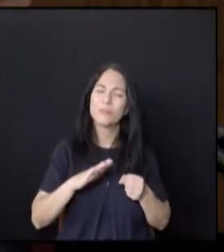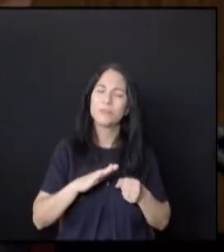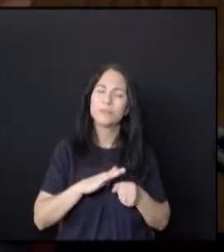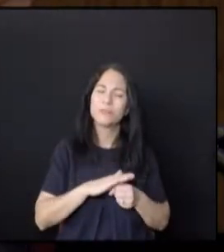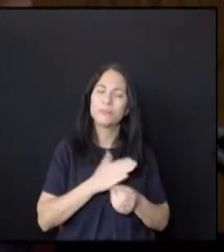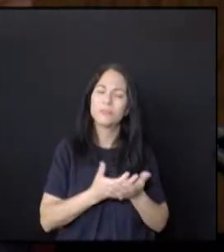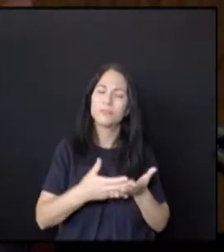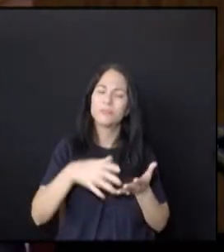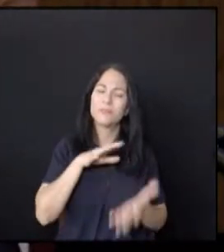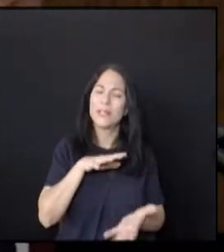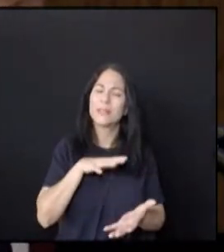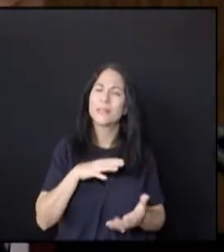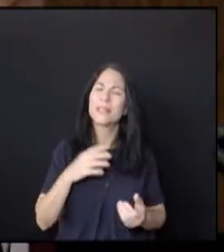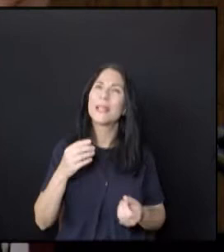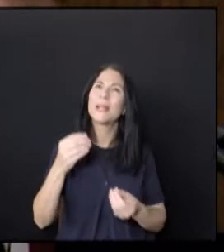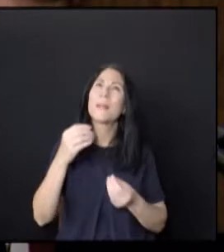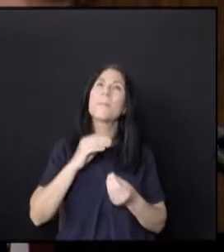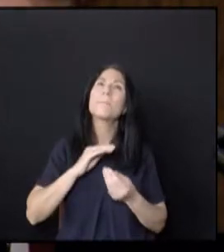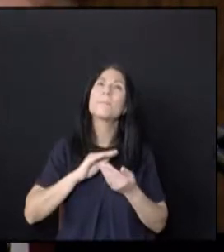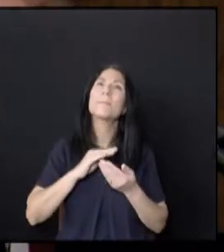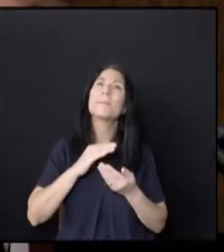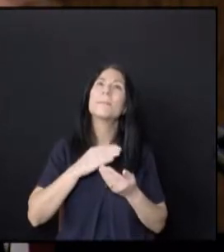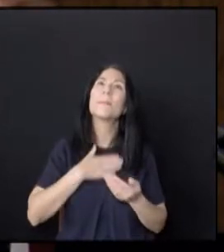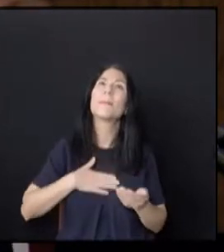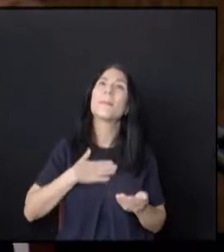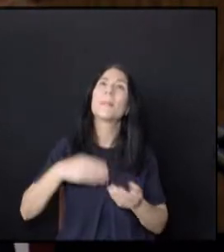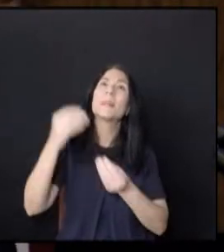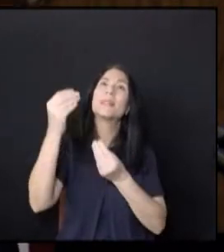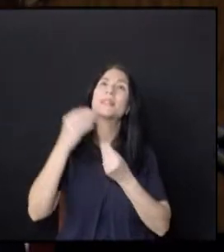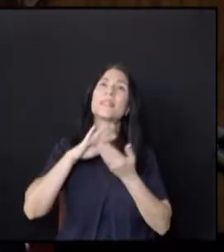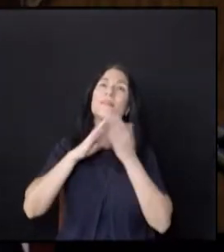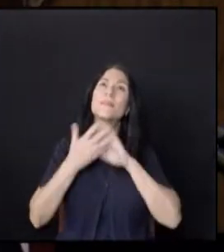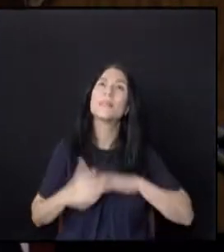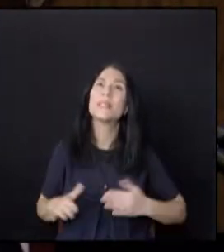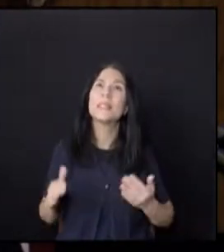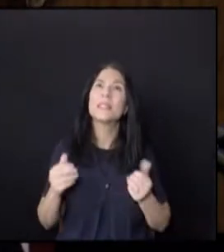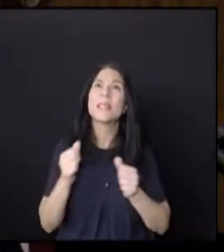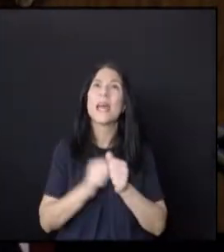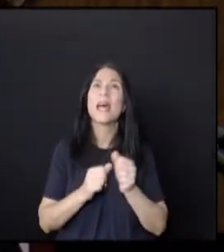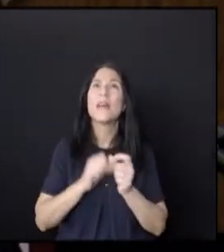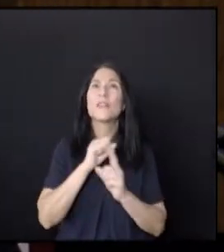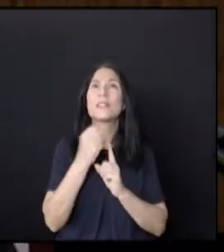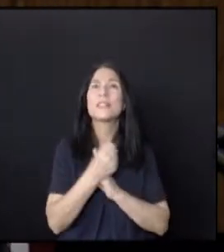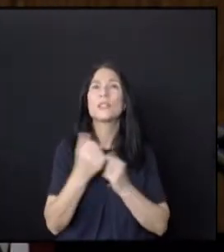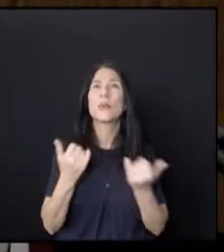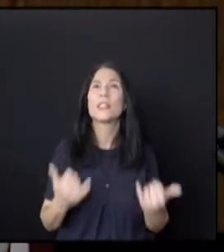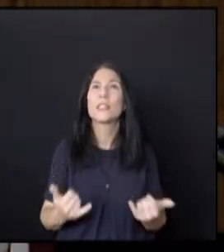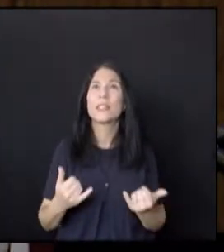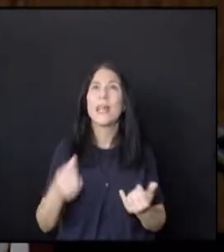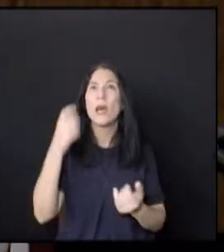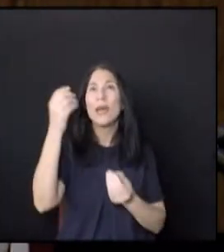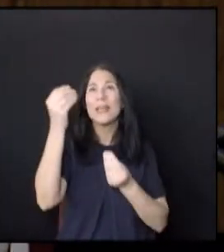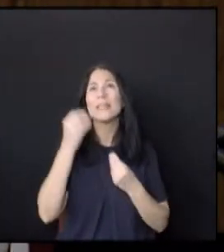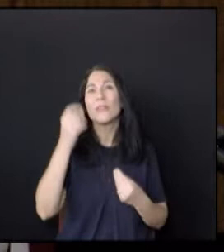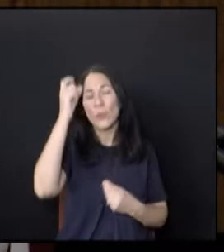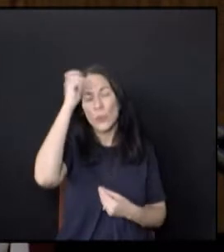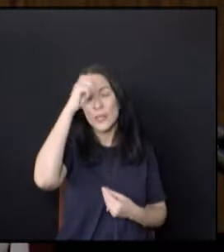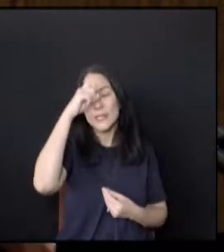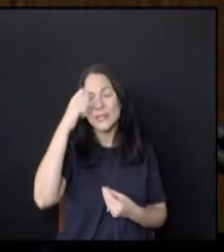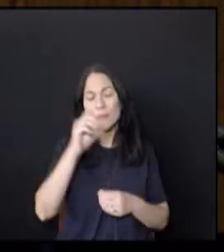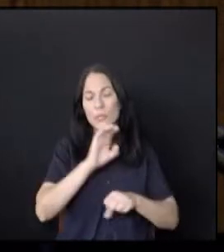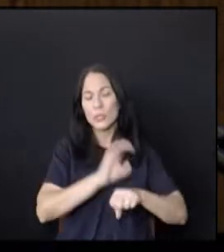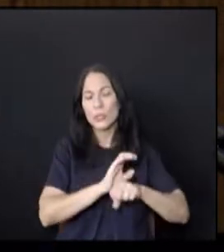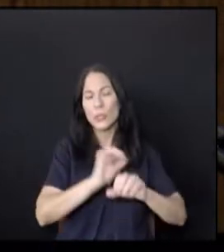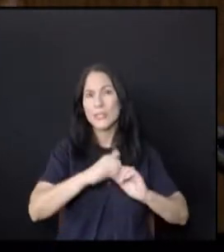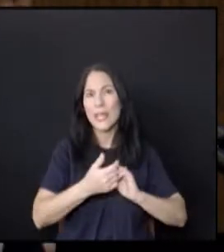that you would give peace in every situation right now and give wisdom to this church to how to